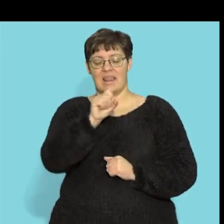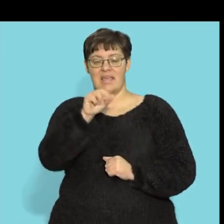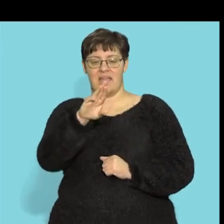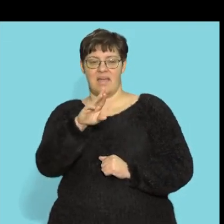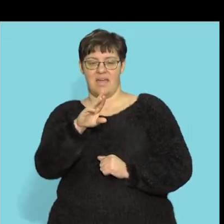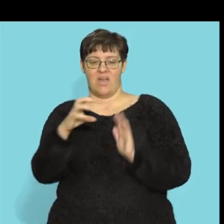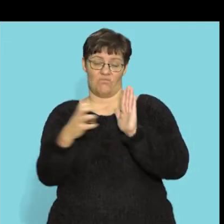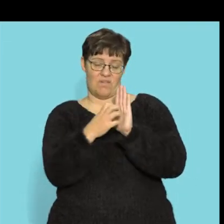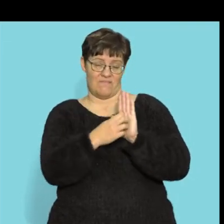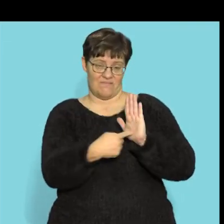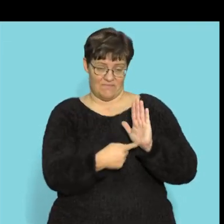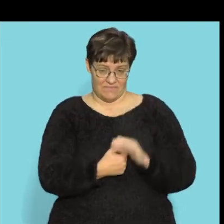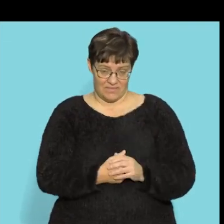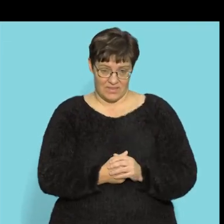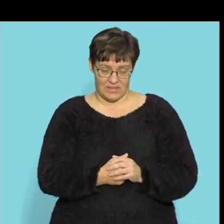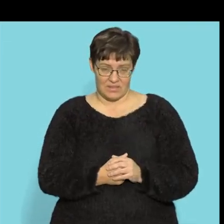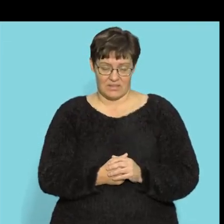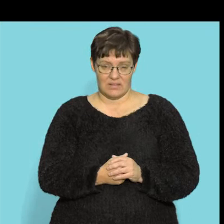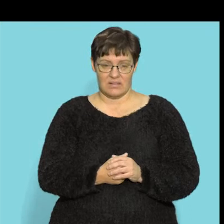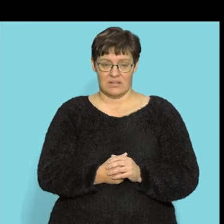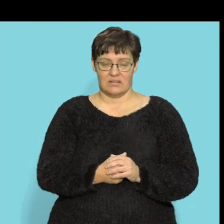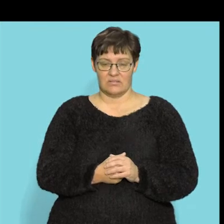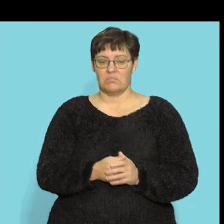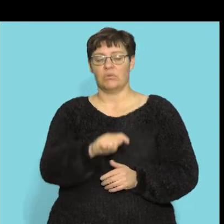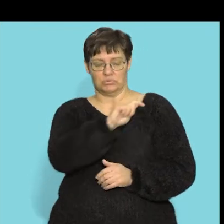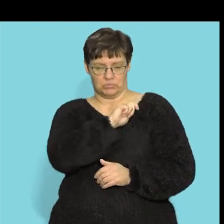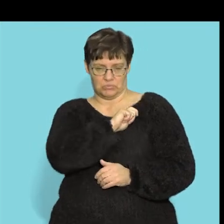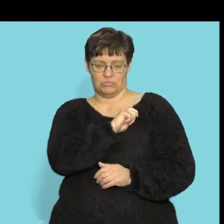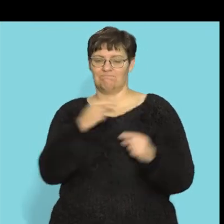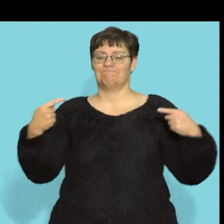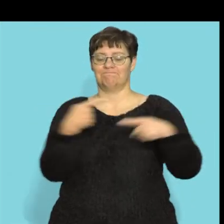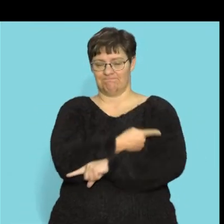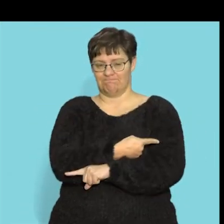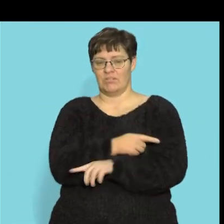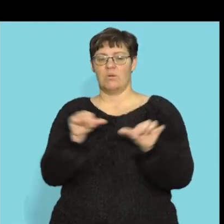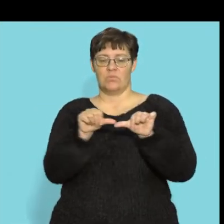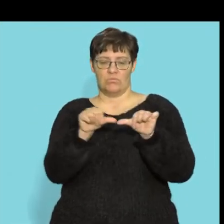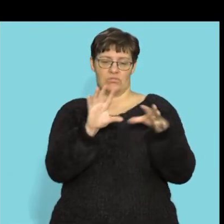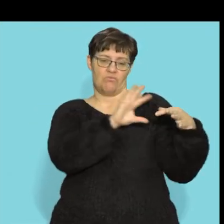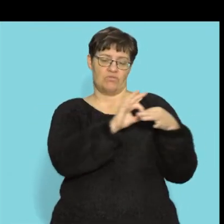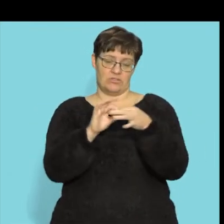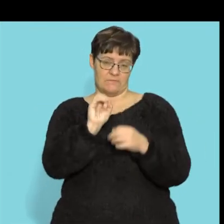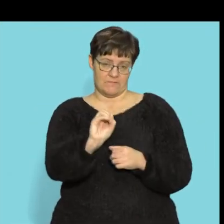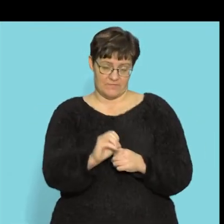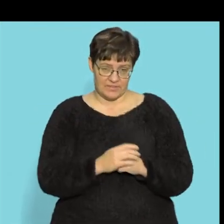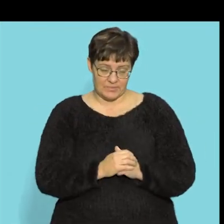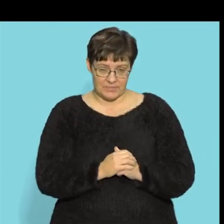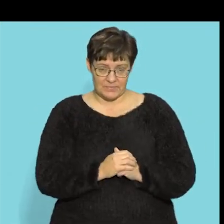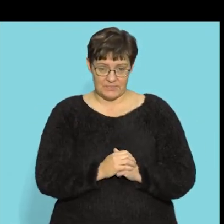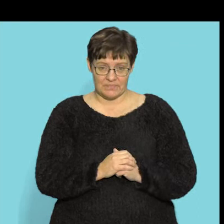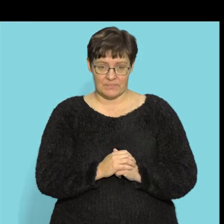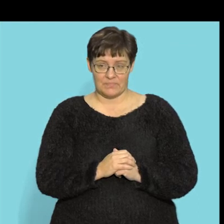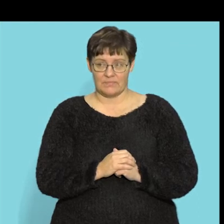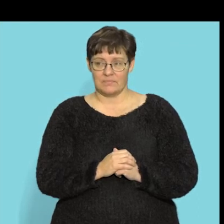linear graph. So then we are indeed sure that this is an inverse proportional type of a relationship,